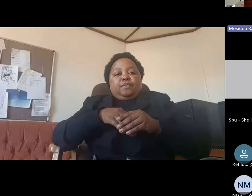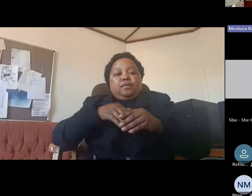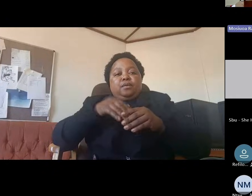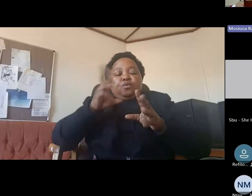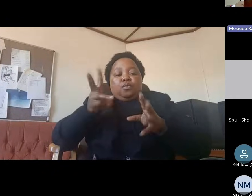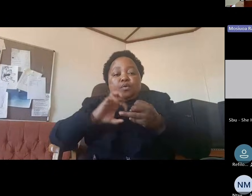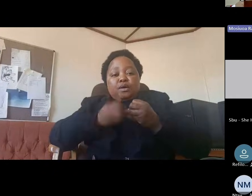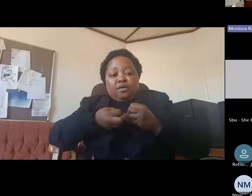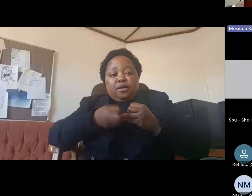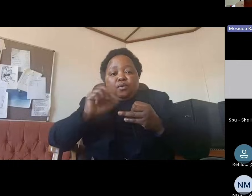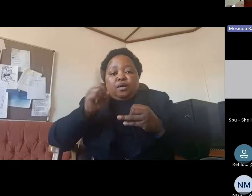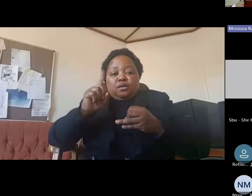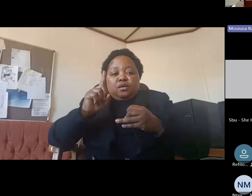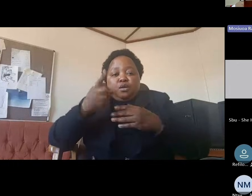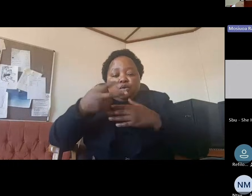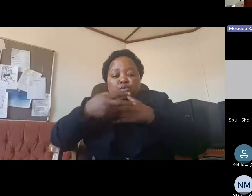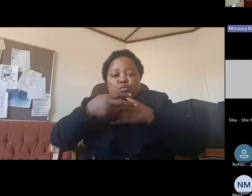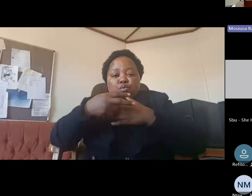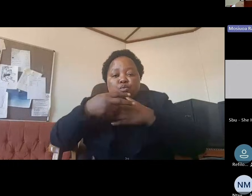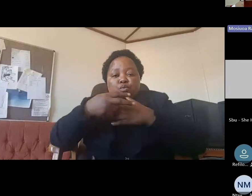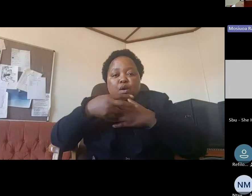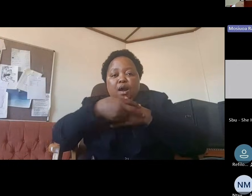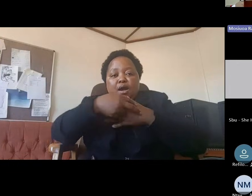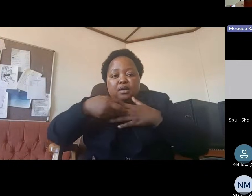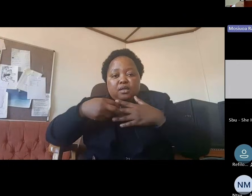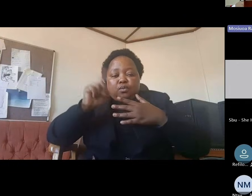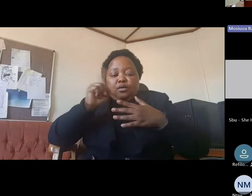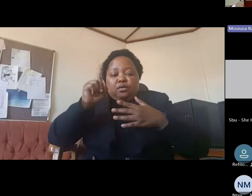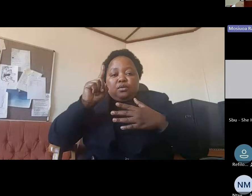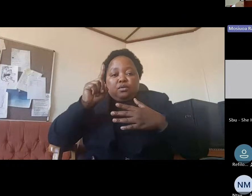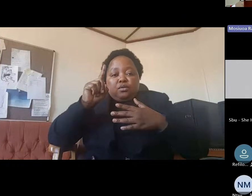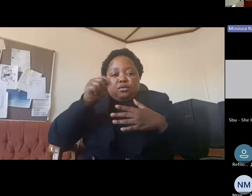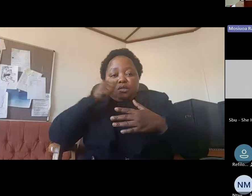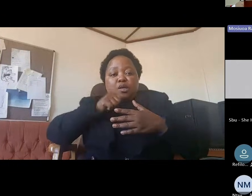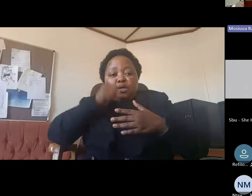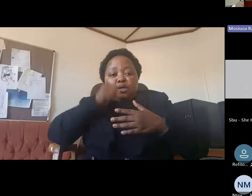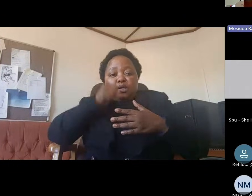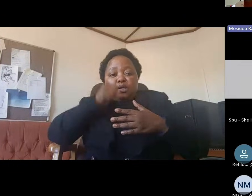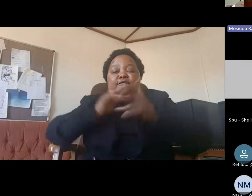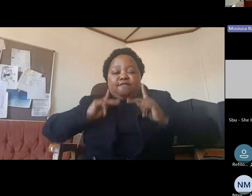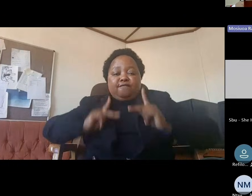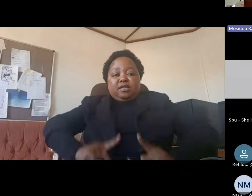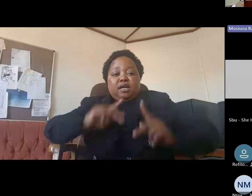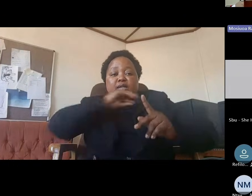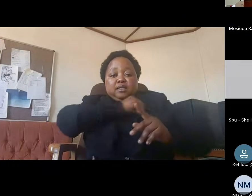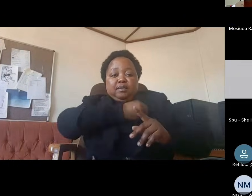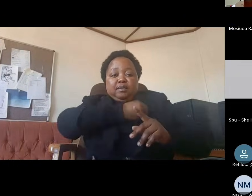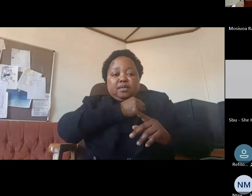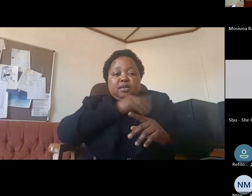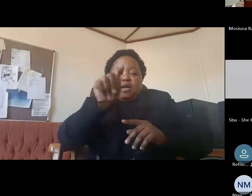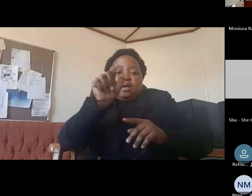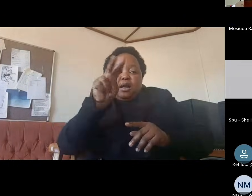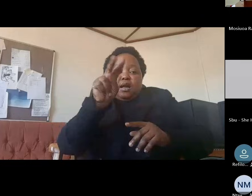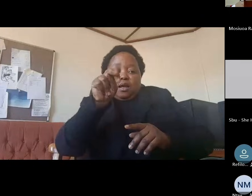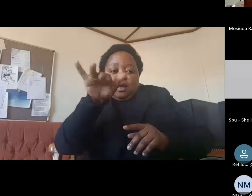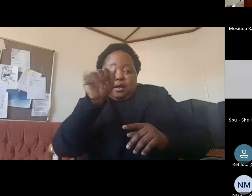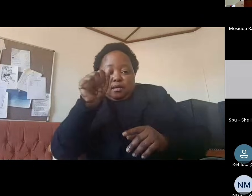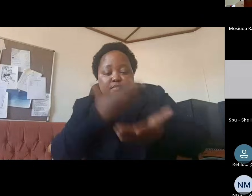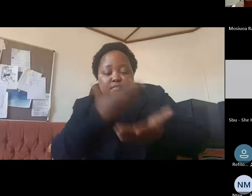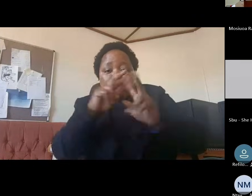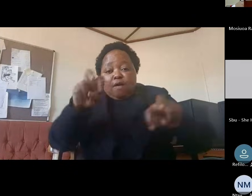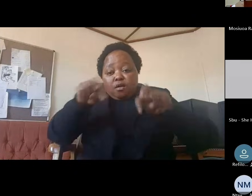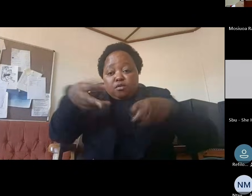and strongly to sexual violence over physical disability? Tanya, over to you.